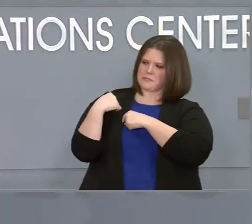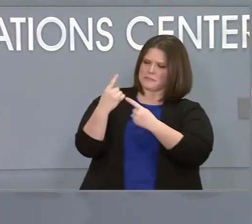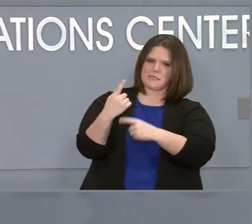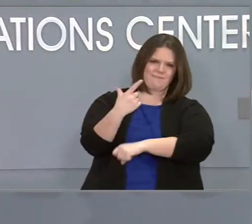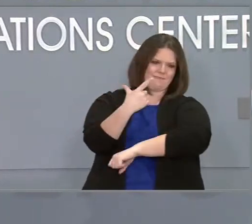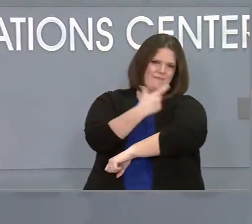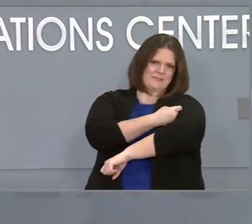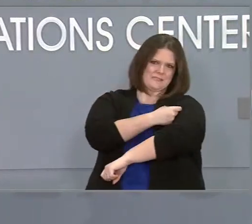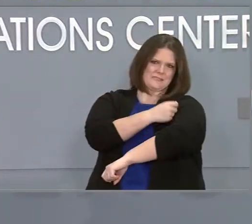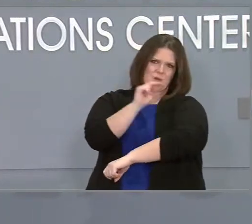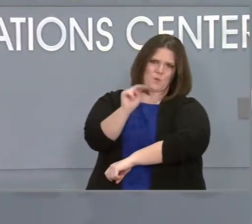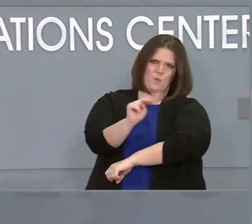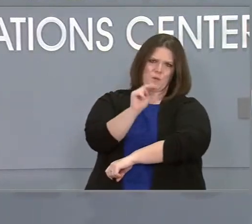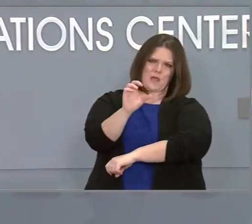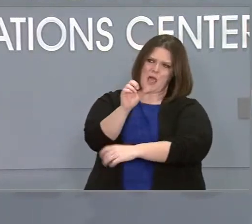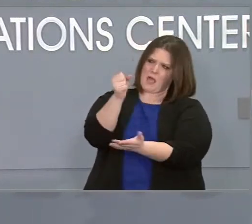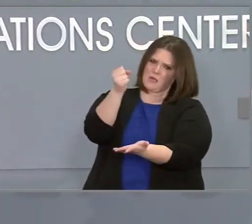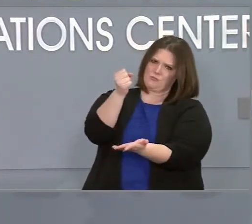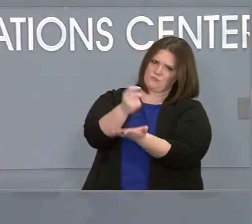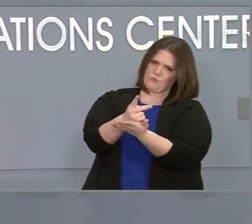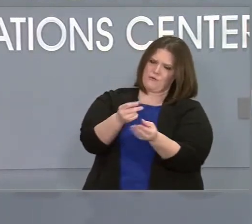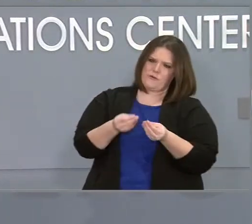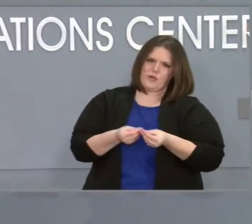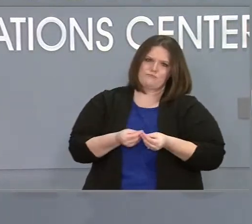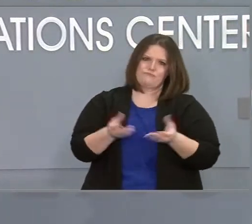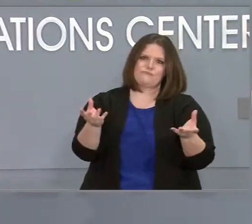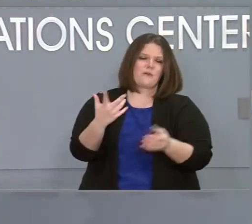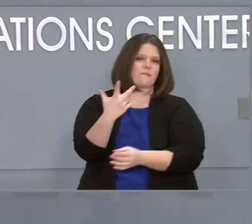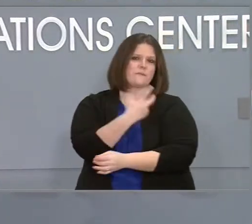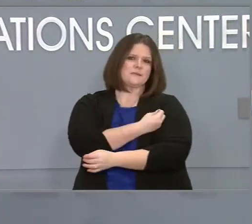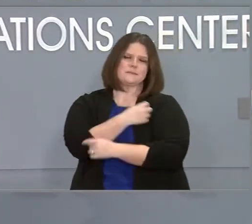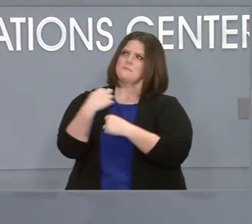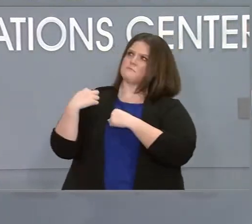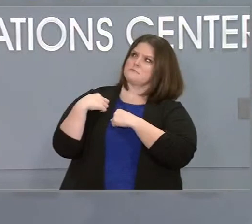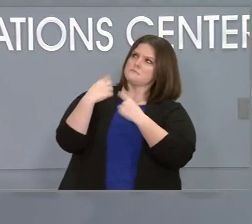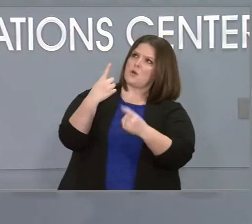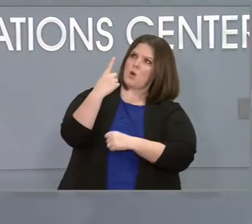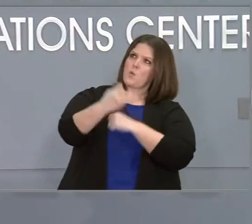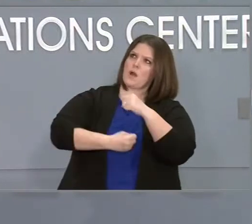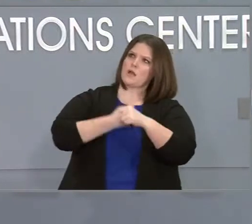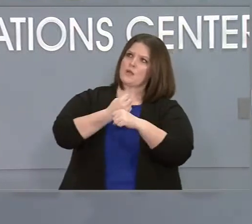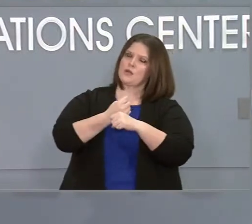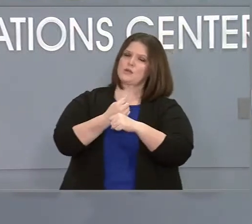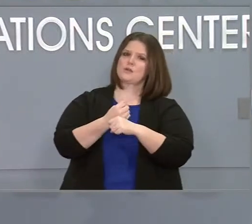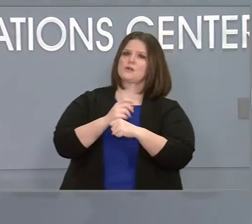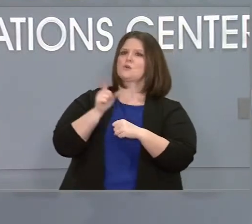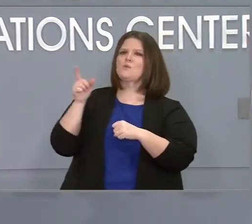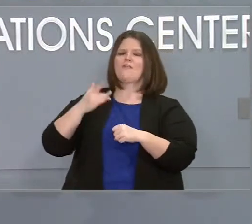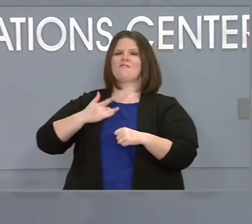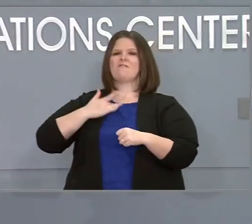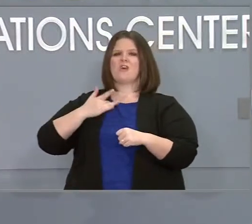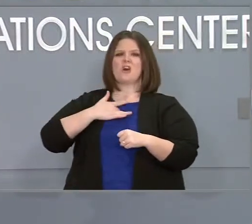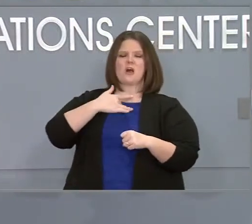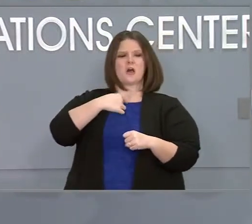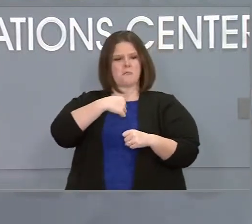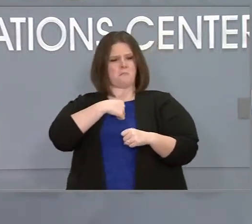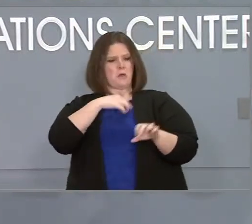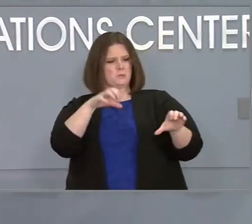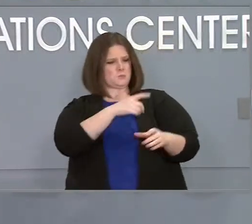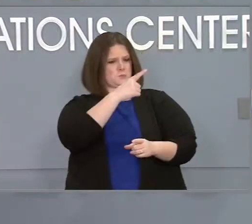were really first readily available, what do you think you have gotten right and wrong looking back a year